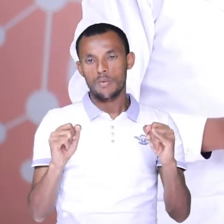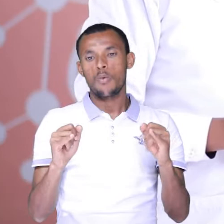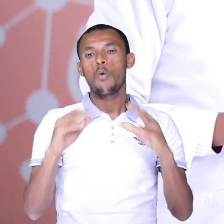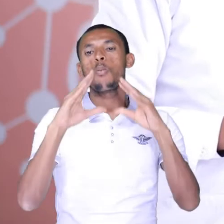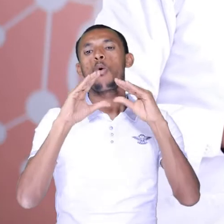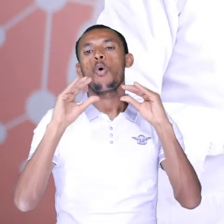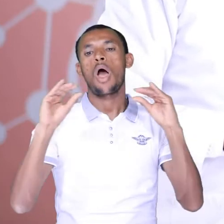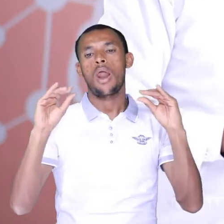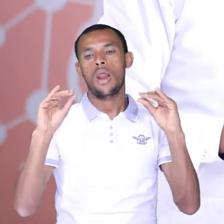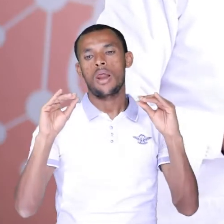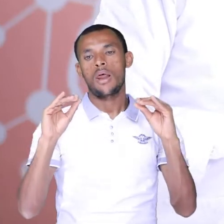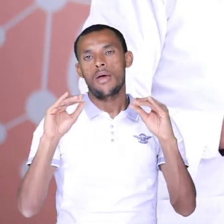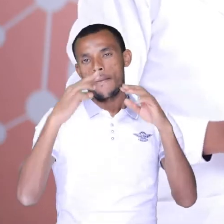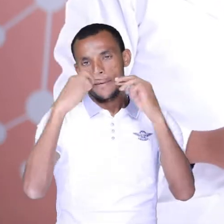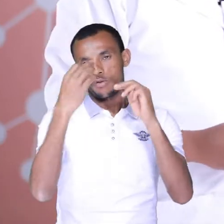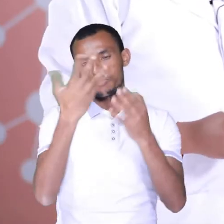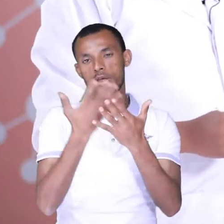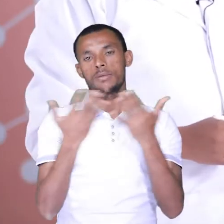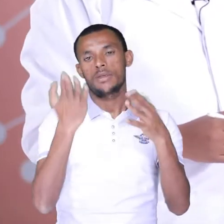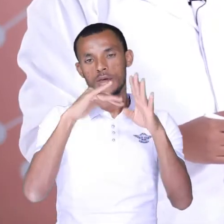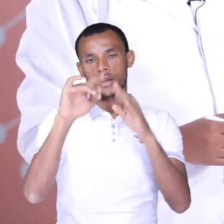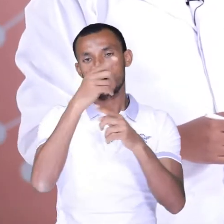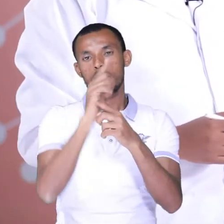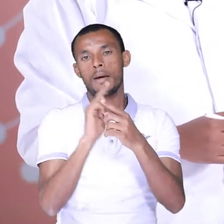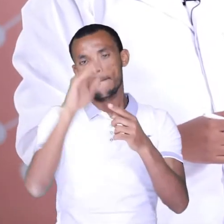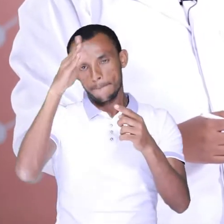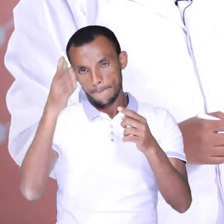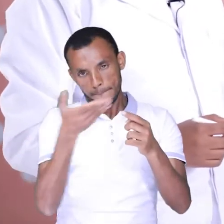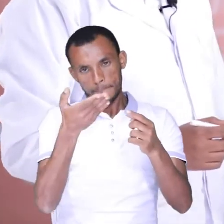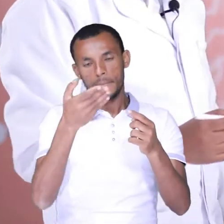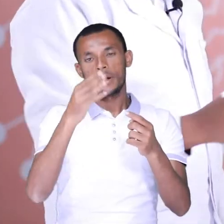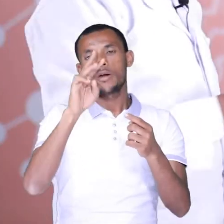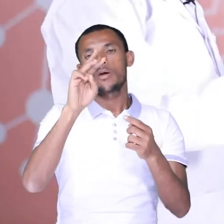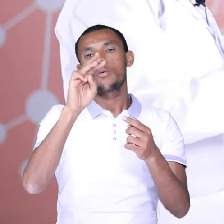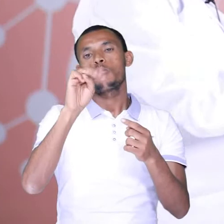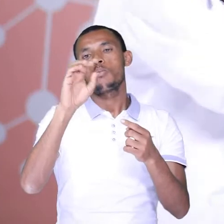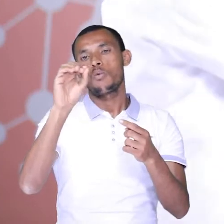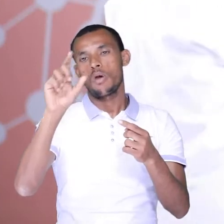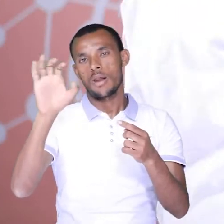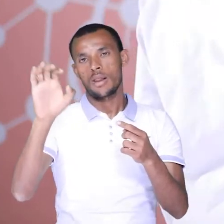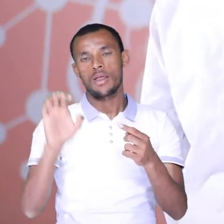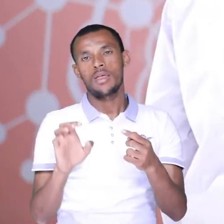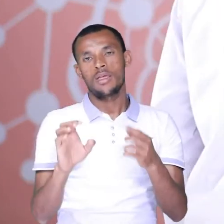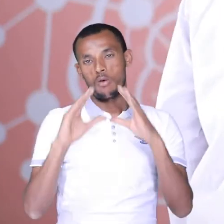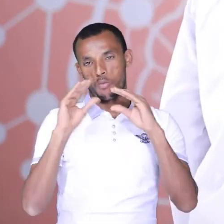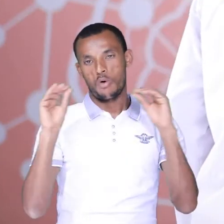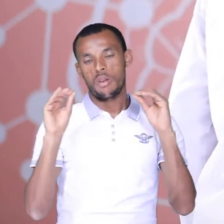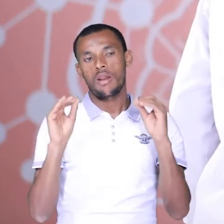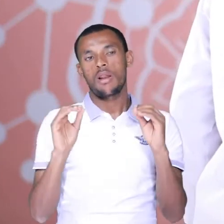mass of the substance in gram per mole. Remember, molar mass